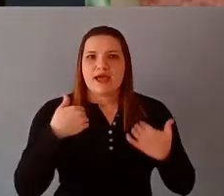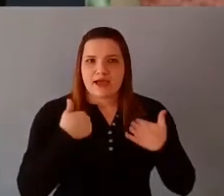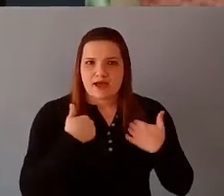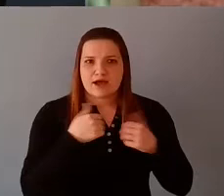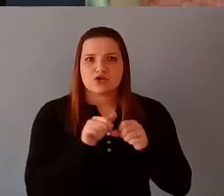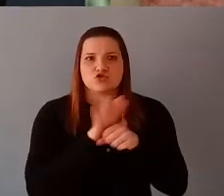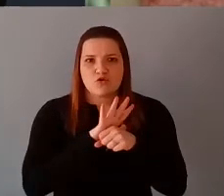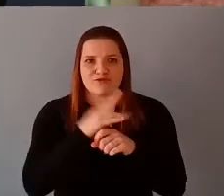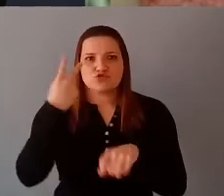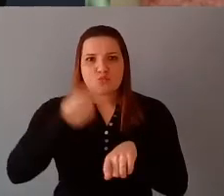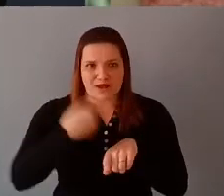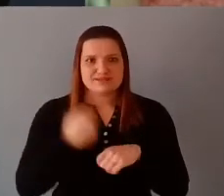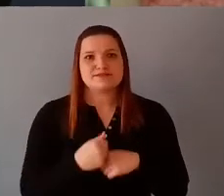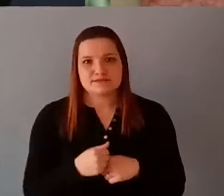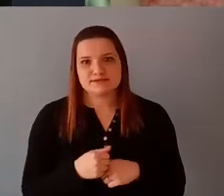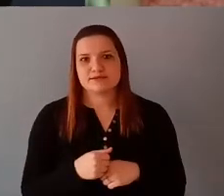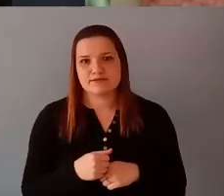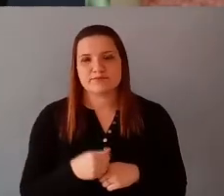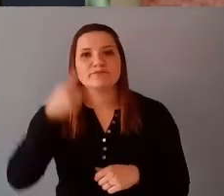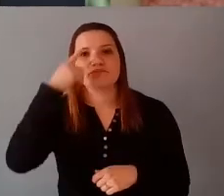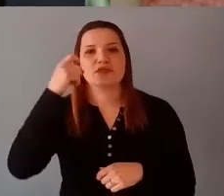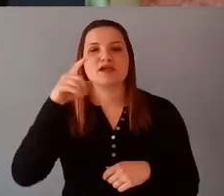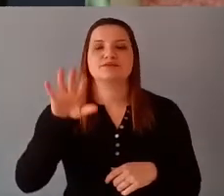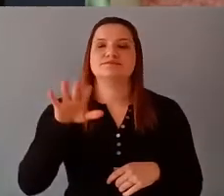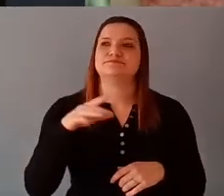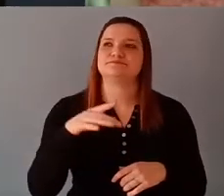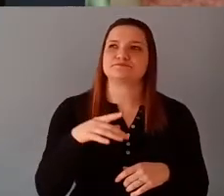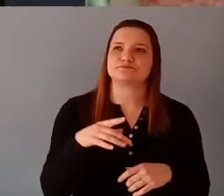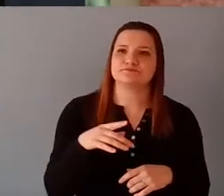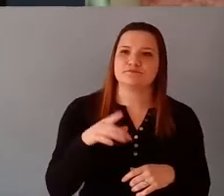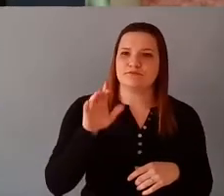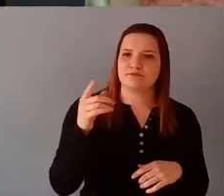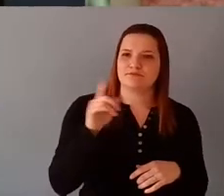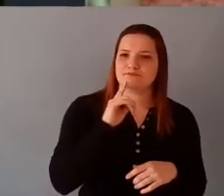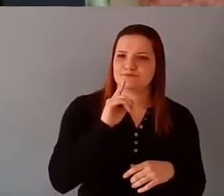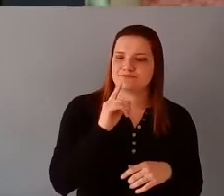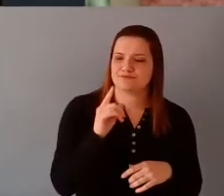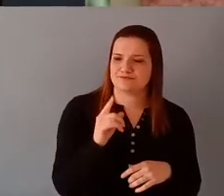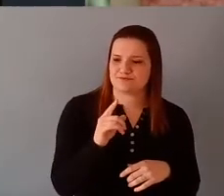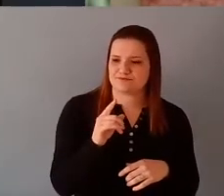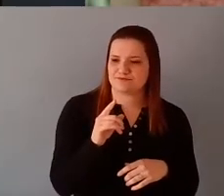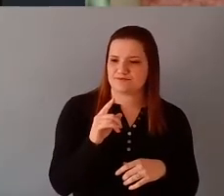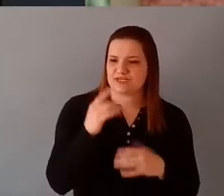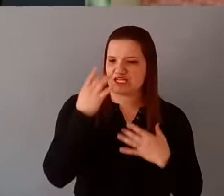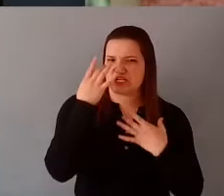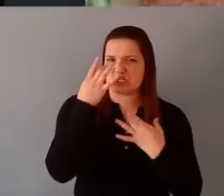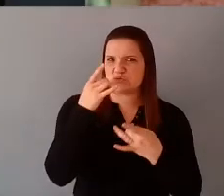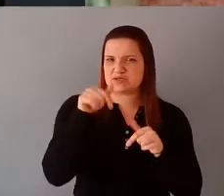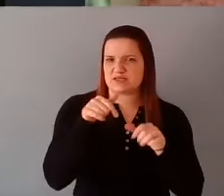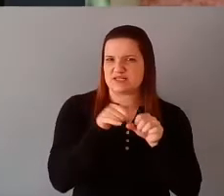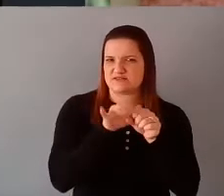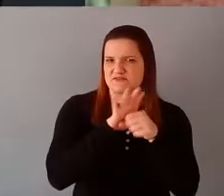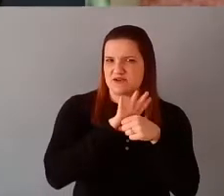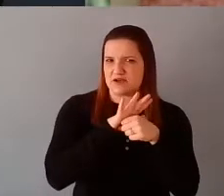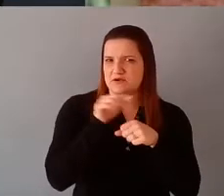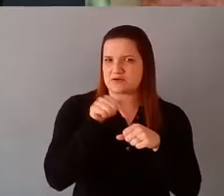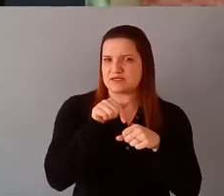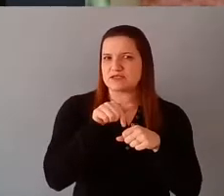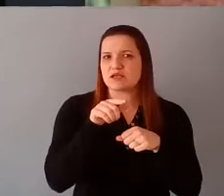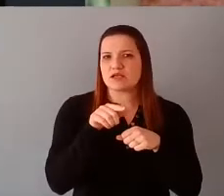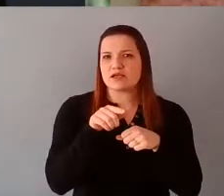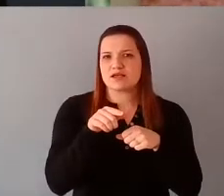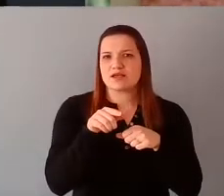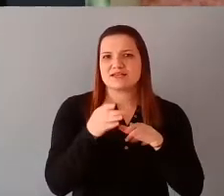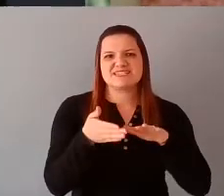it twice. Because the thing that's, again, kind of crafty with this virus is